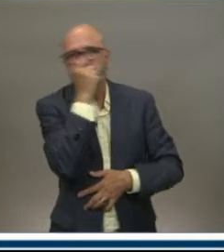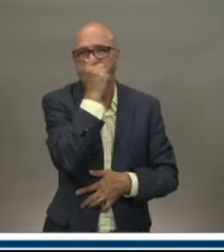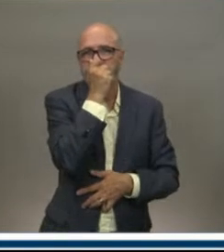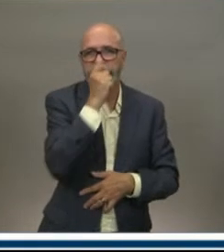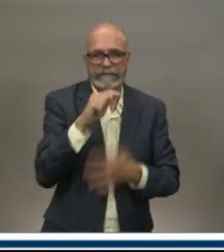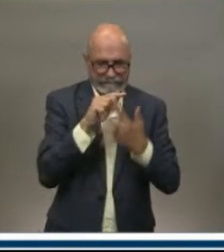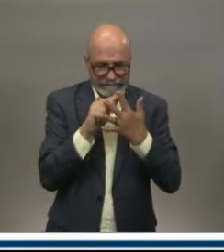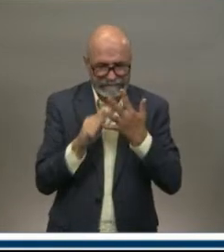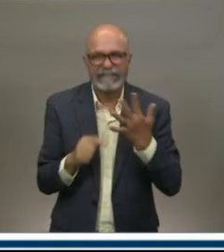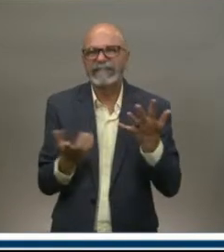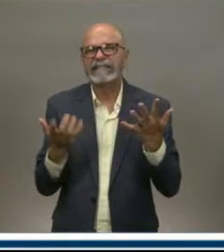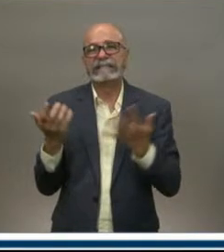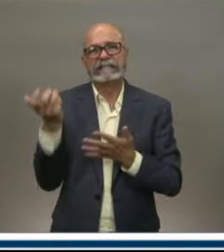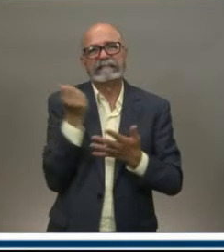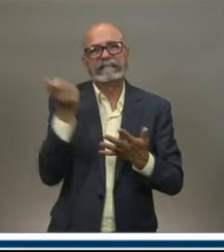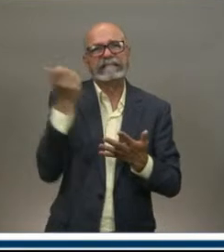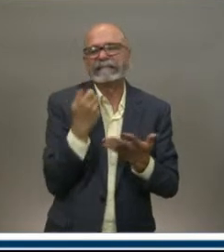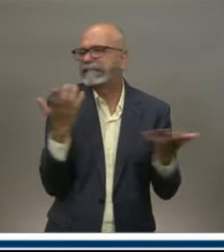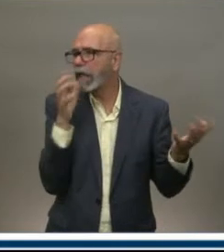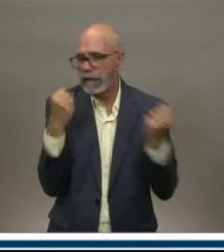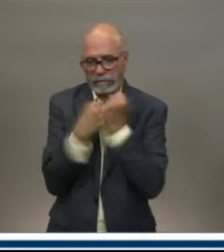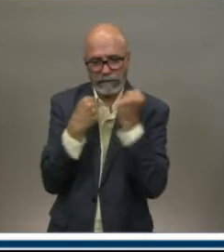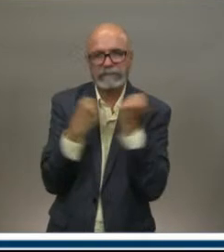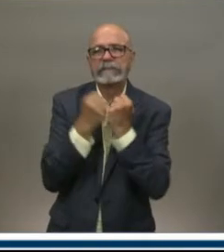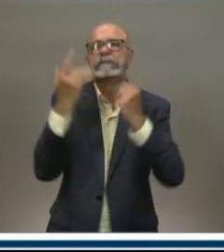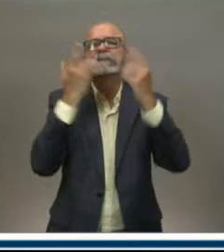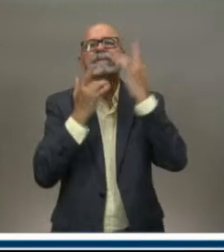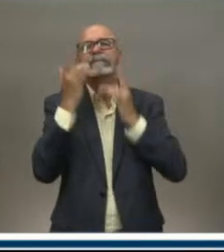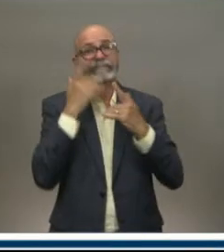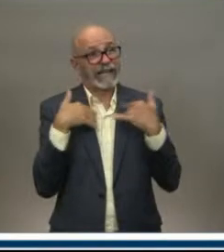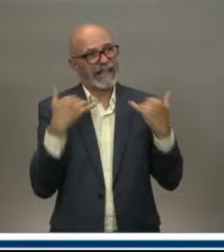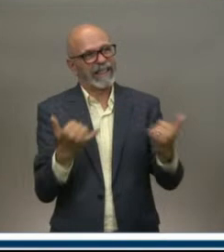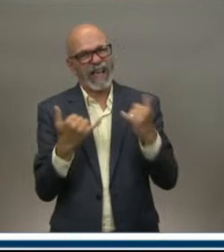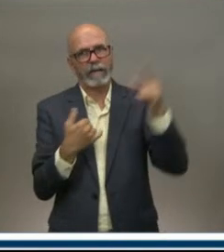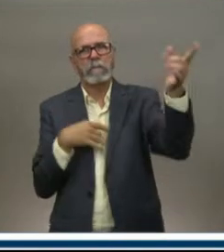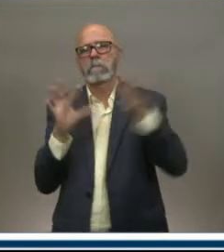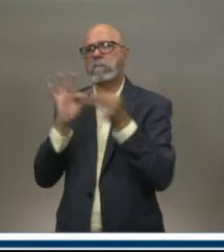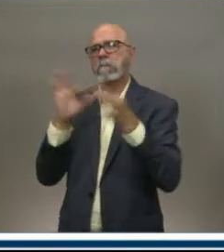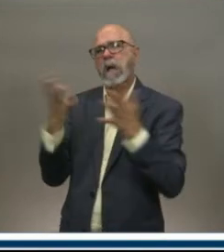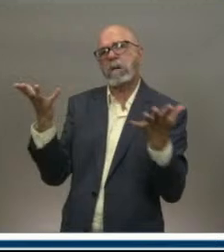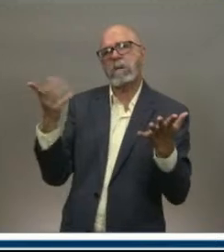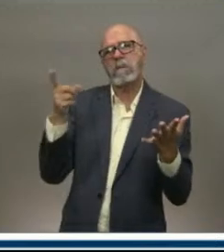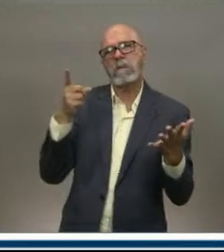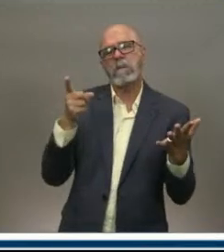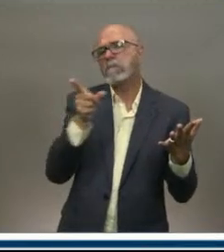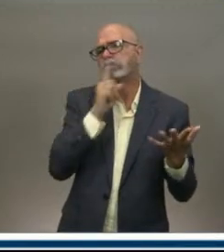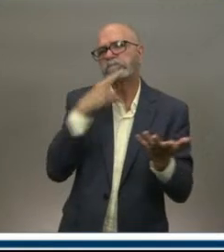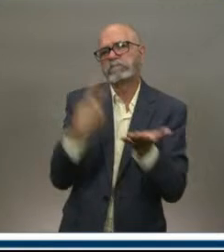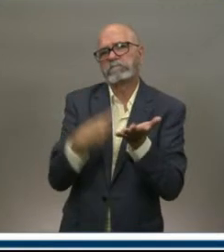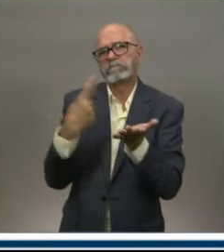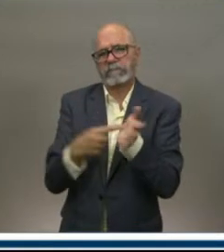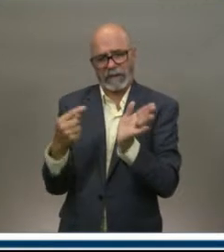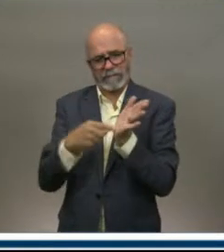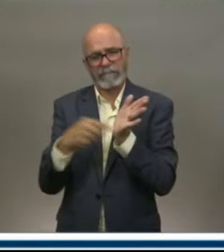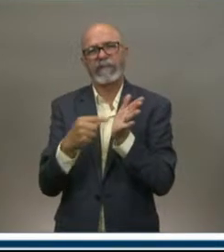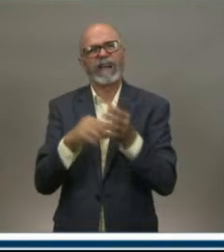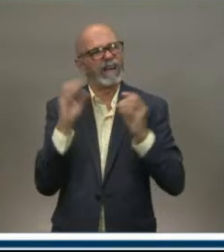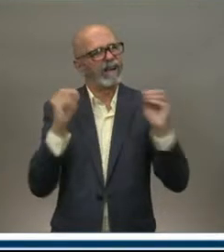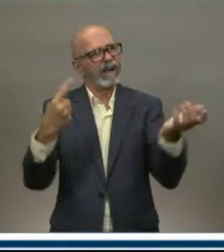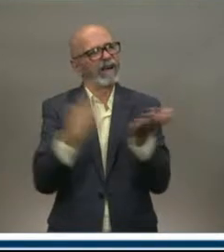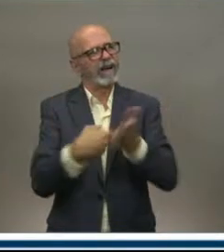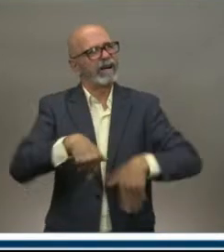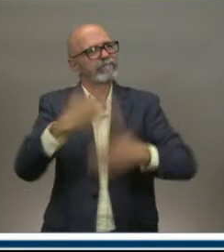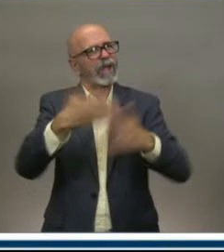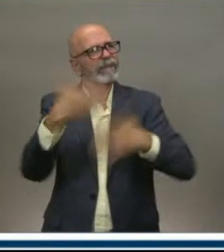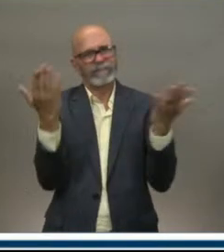work in the long-term care industry, and yet your news release and your own comments don't touch on any of these things. What commitments are you